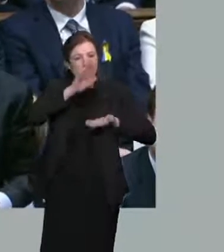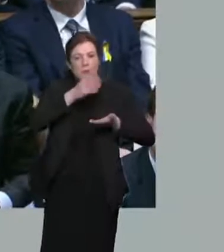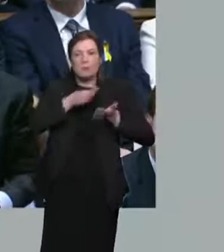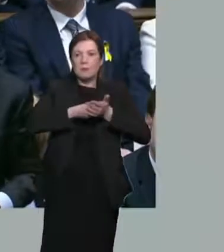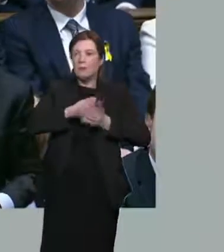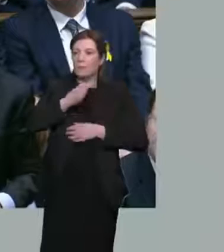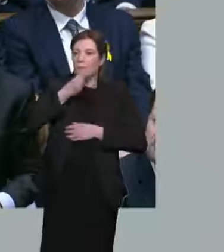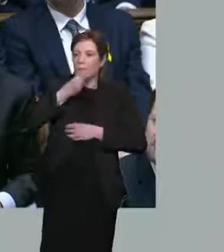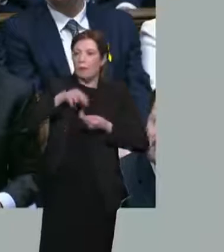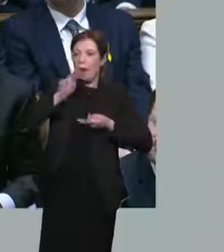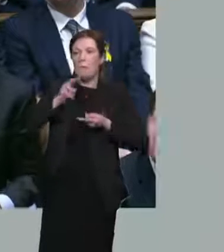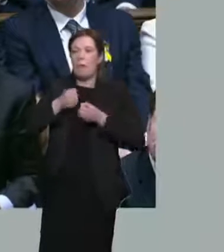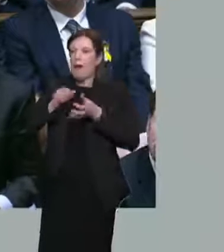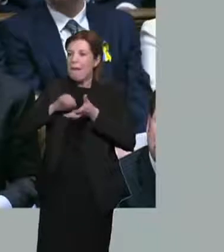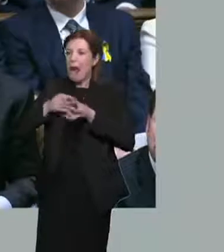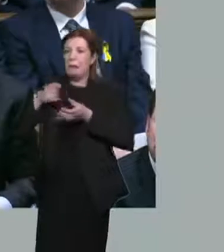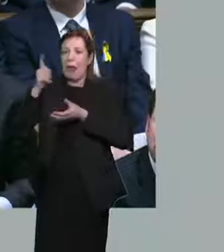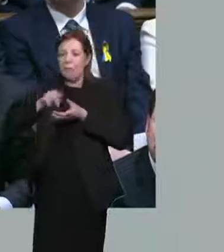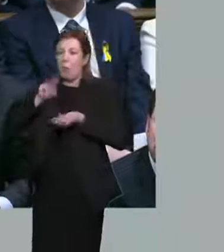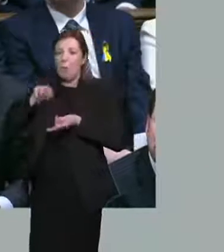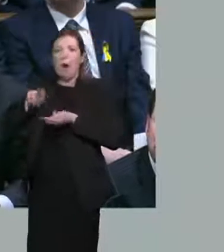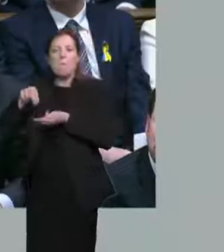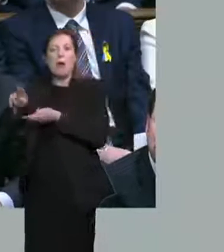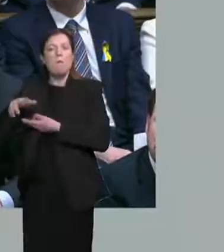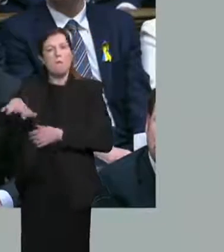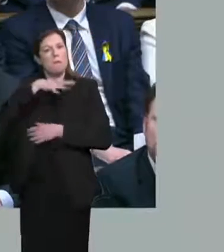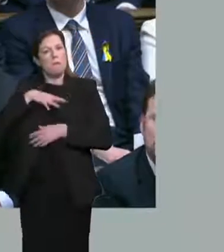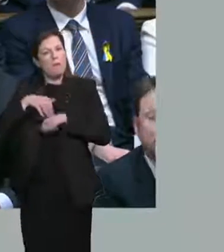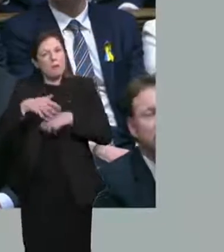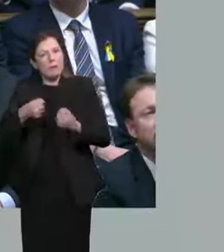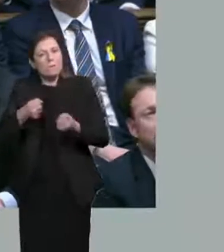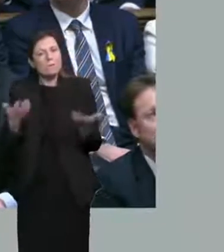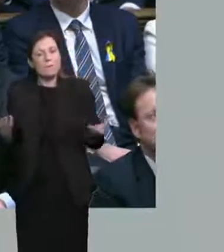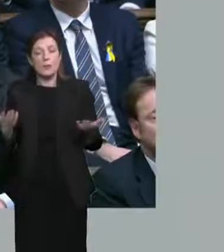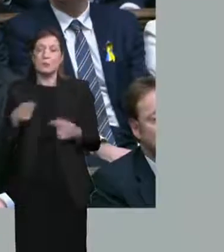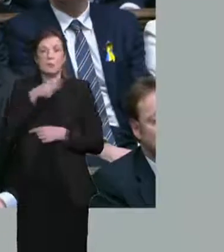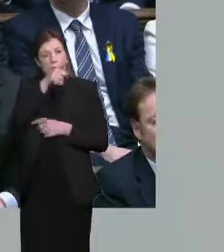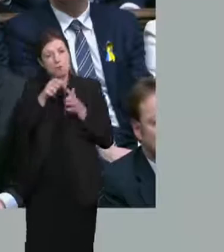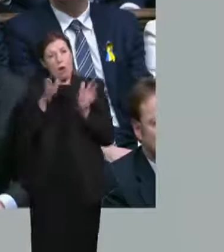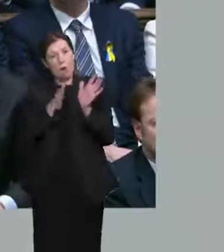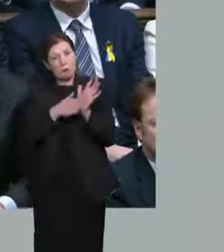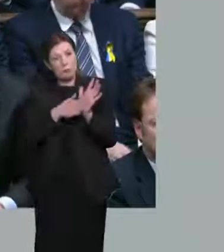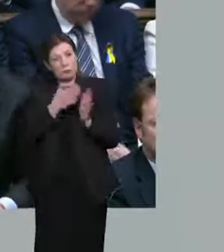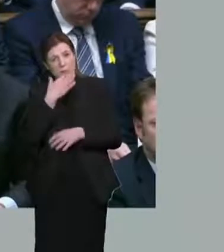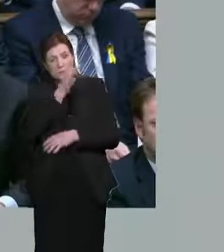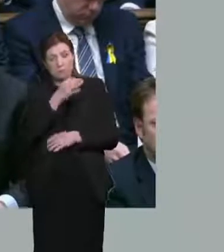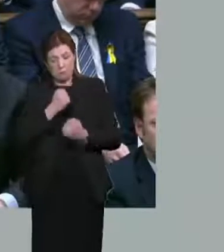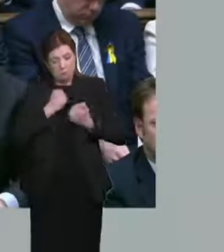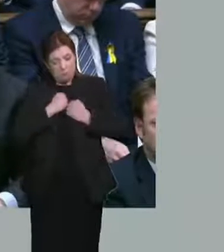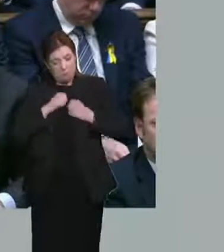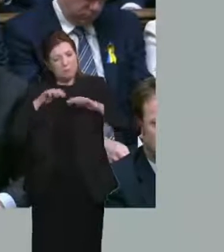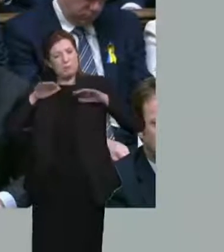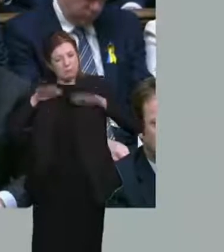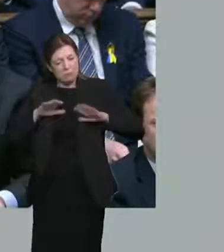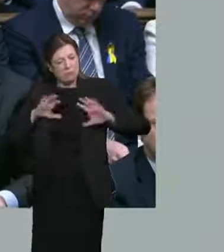economy in general. Does the Prime Minister agree with me that this is a time where we need to come together as a nation,